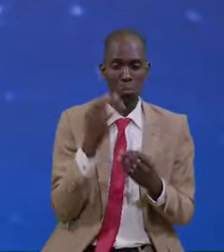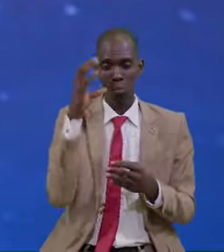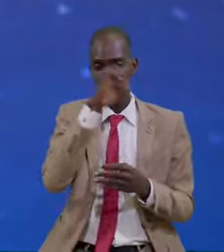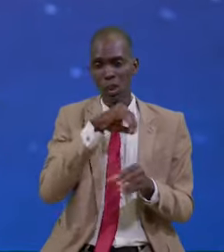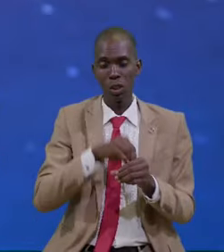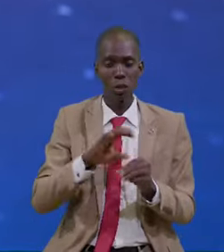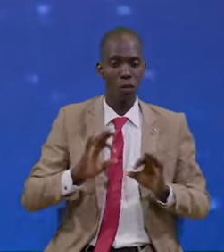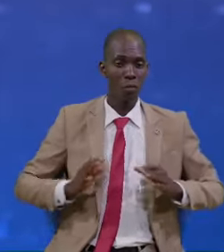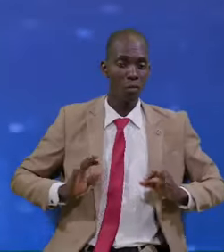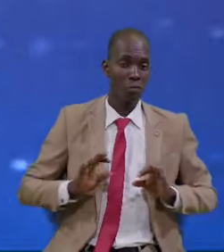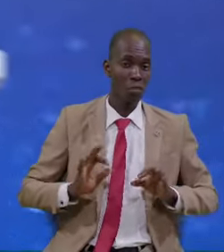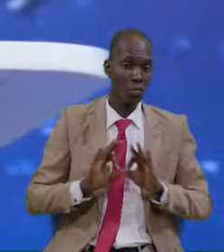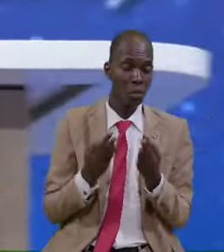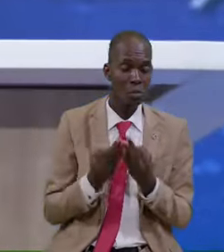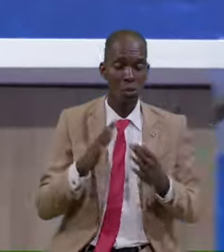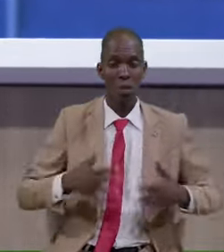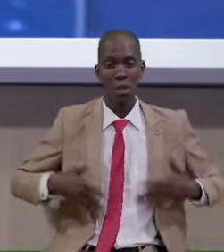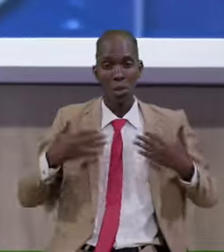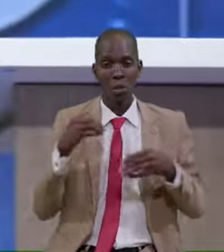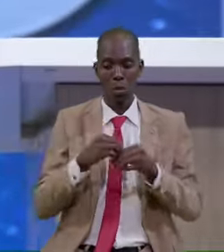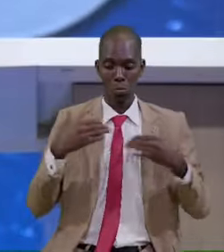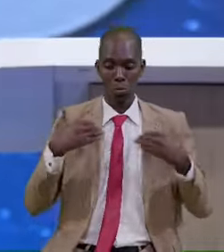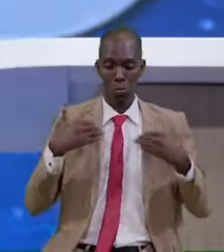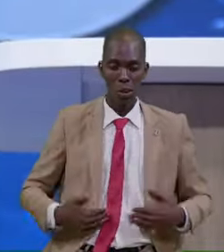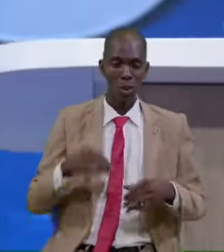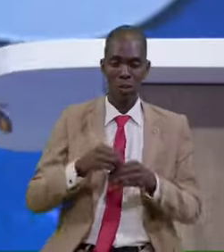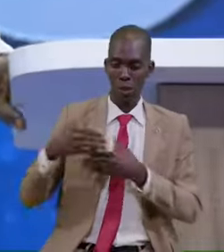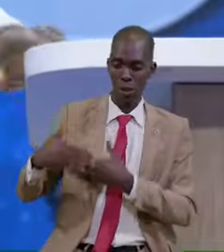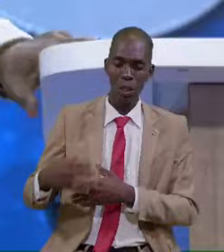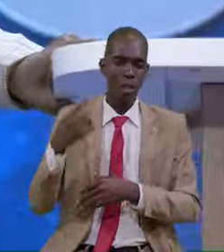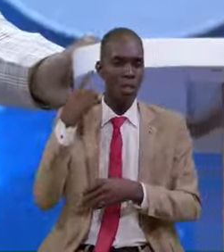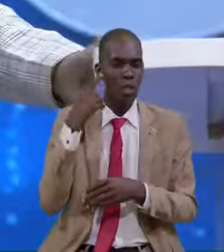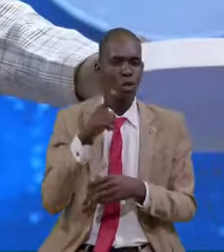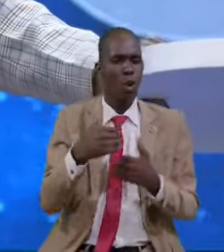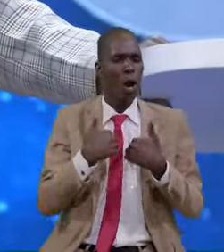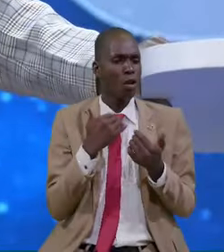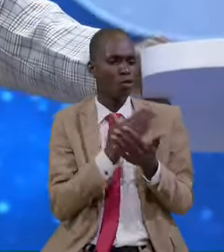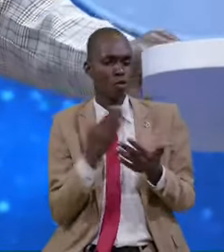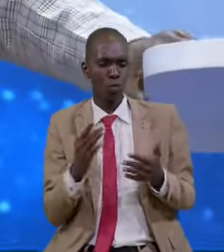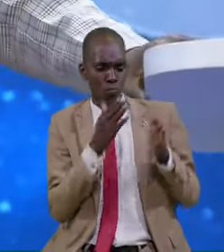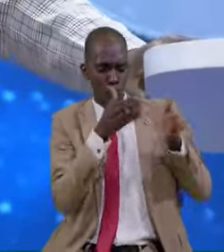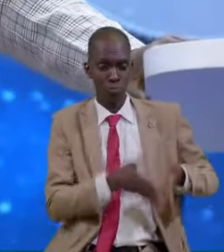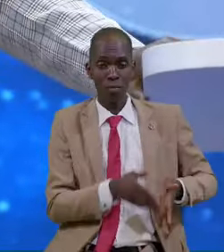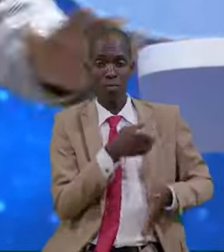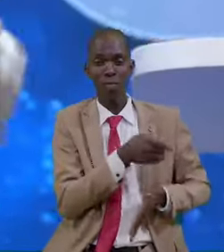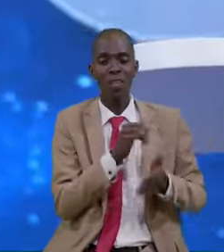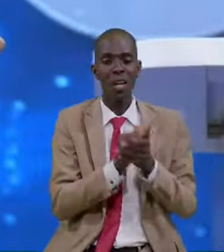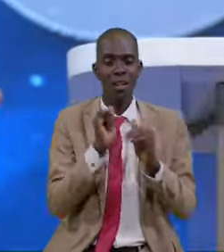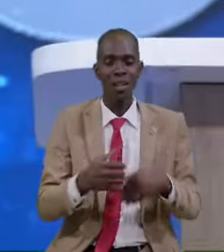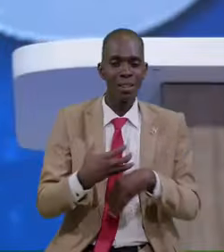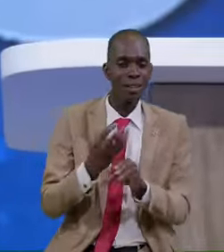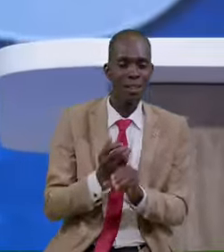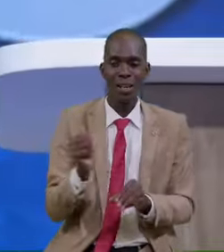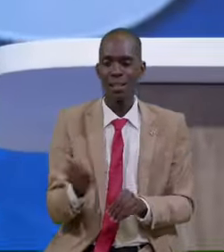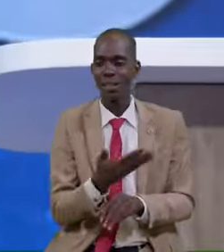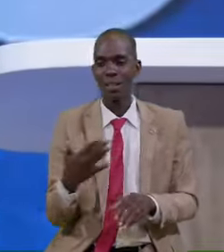in your body, in your sight, in your ear, you have somebody who can create that thing and manufacture